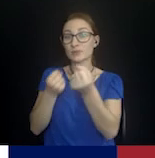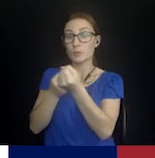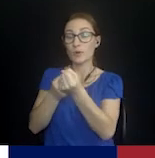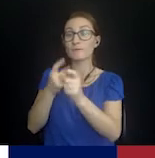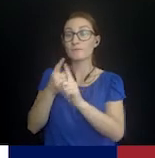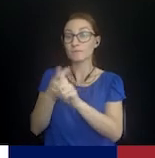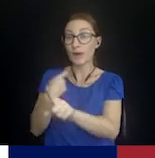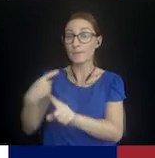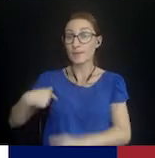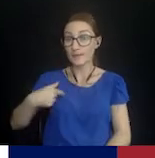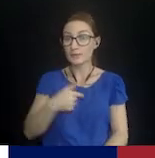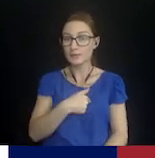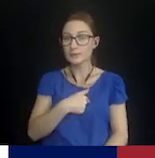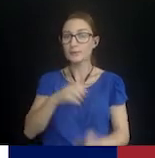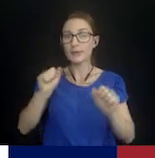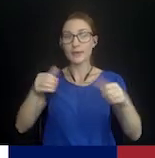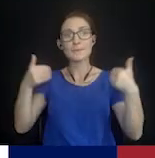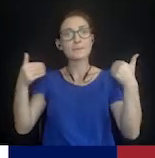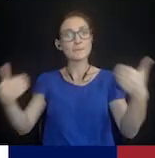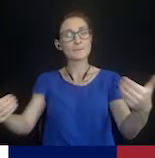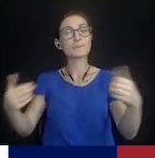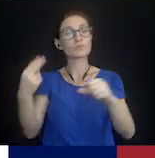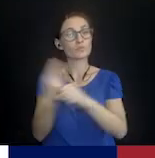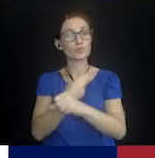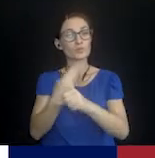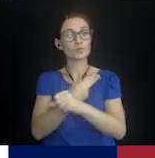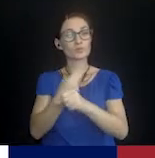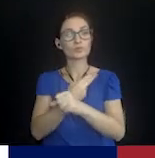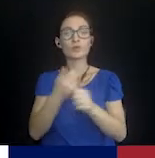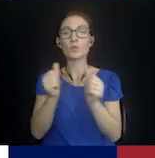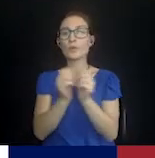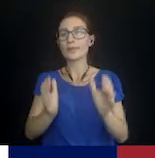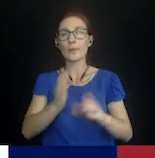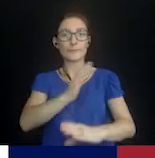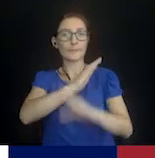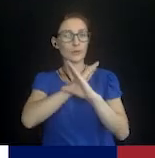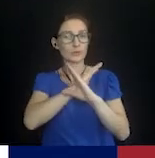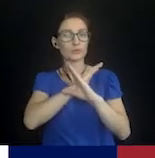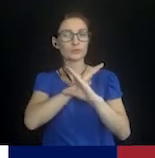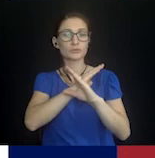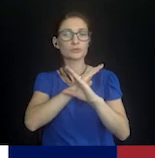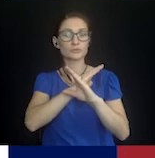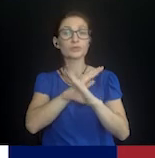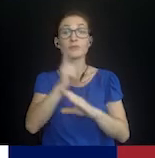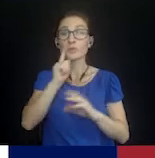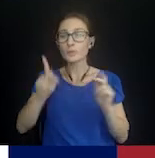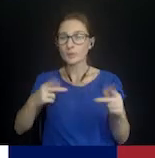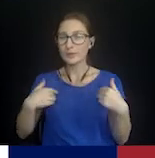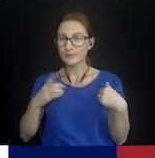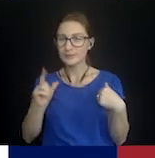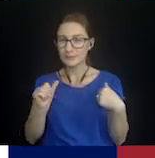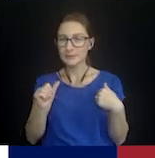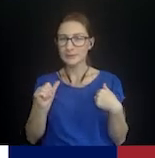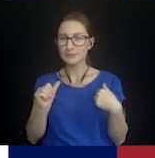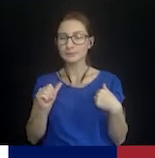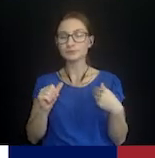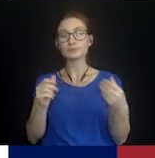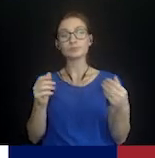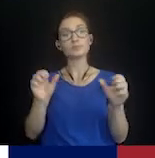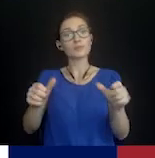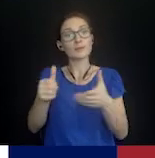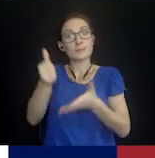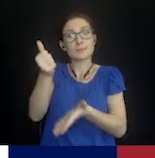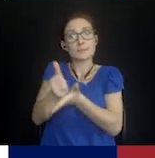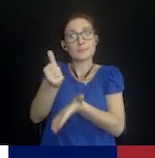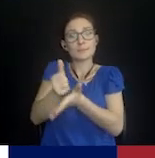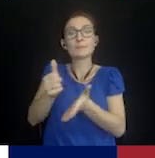support they need from us to implement this in a way that isn't going to create barriers for people with disabilities, and that we can